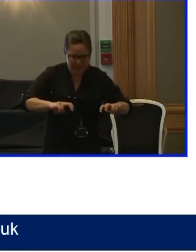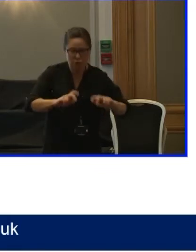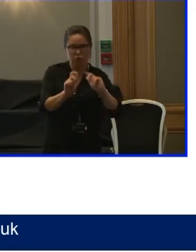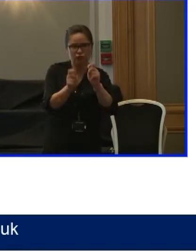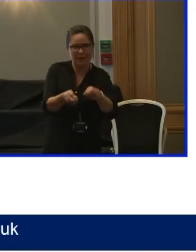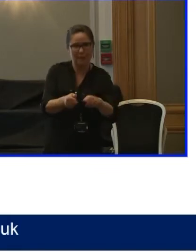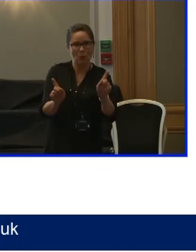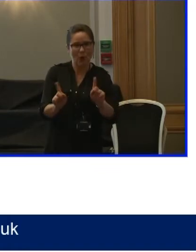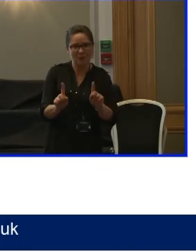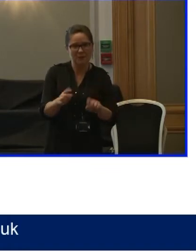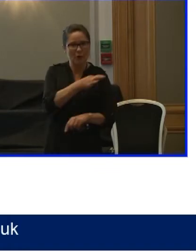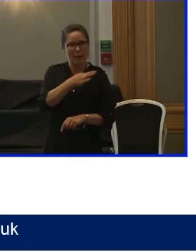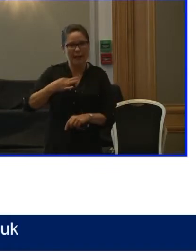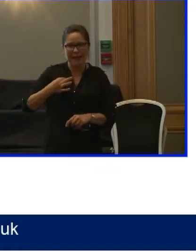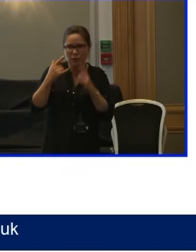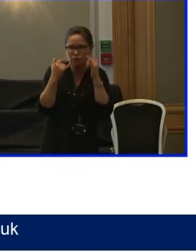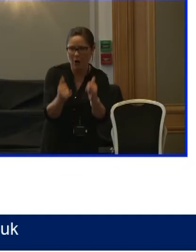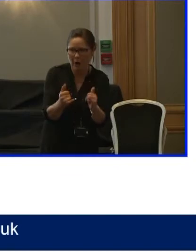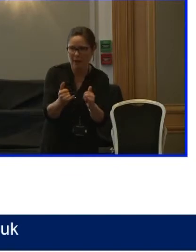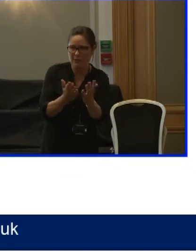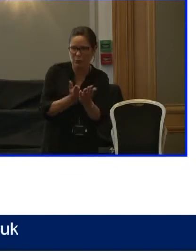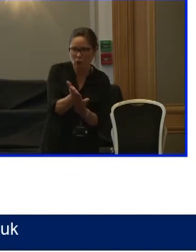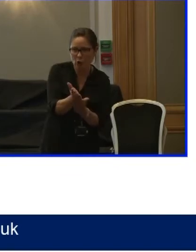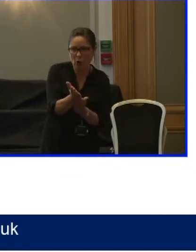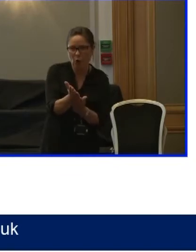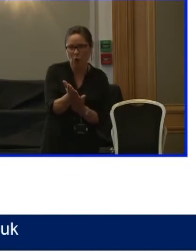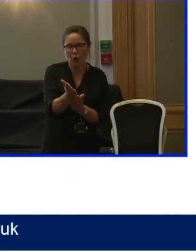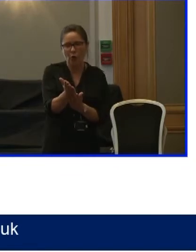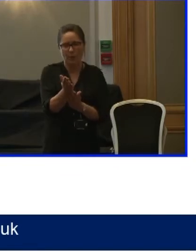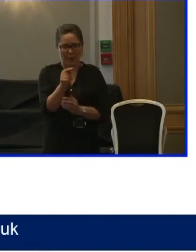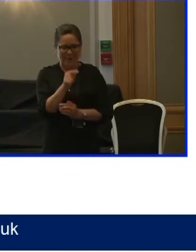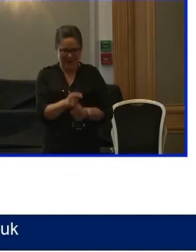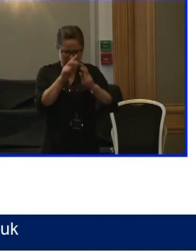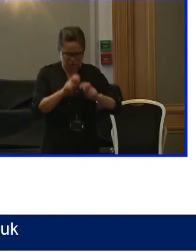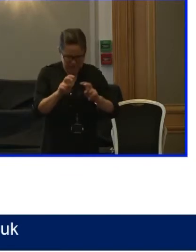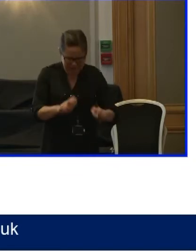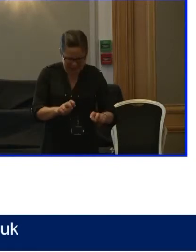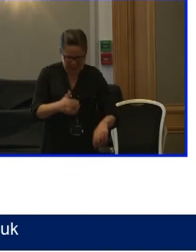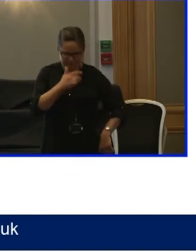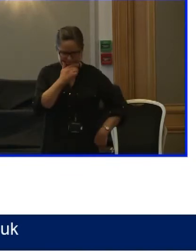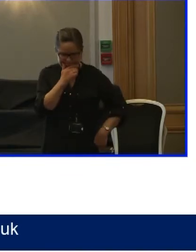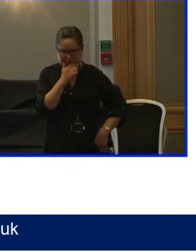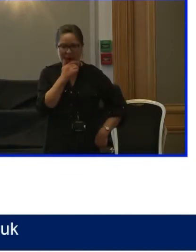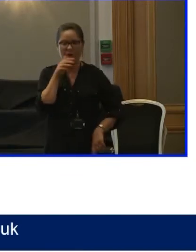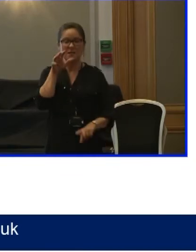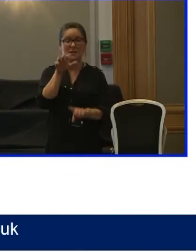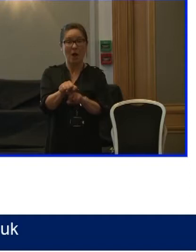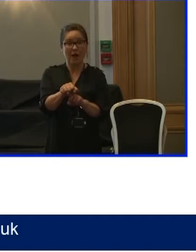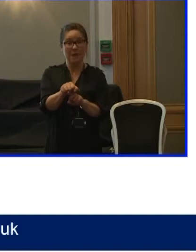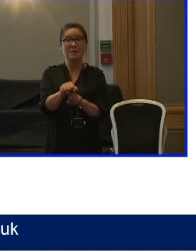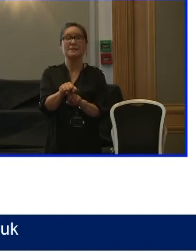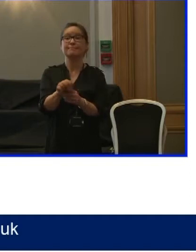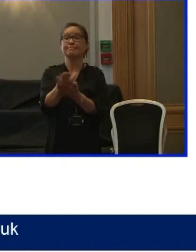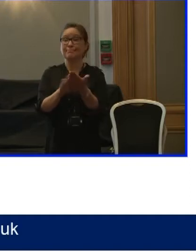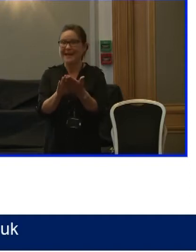trials. But there's also a really deep peace of mind for knowing that you are in the system for when clinical trials and